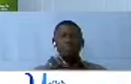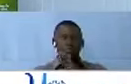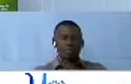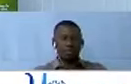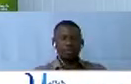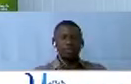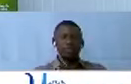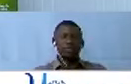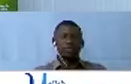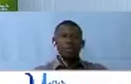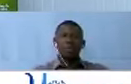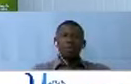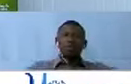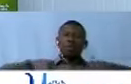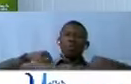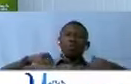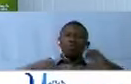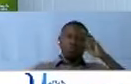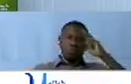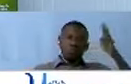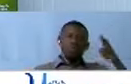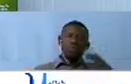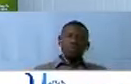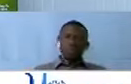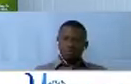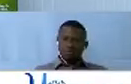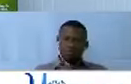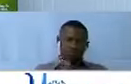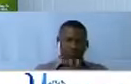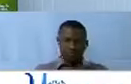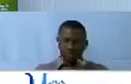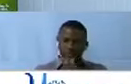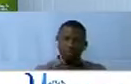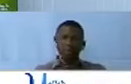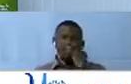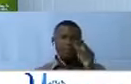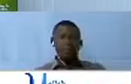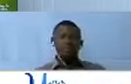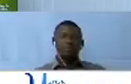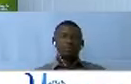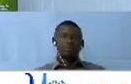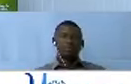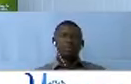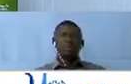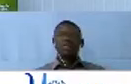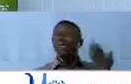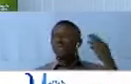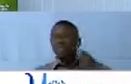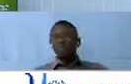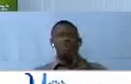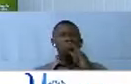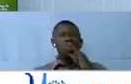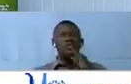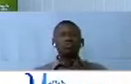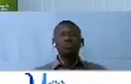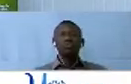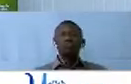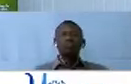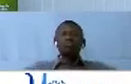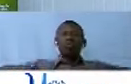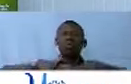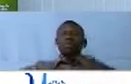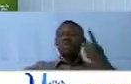residence as orderly. Yen samba commander la bumoto mtelemwala orderly ti. Who was the commander at the time? Mwalem commander ti